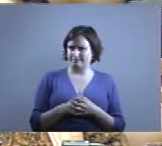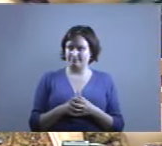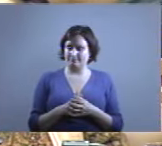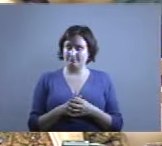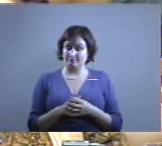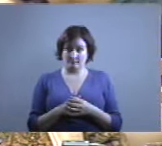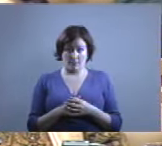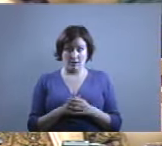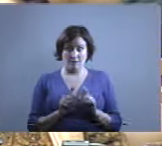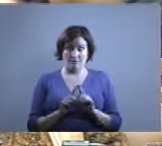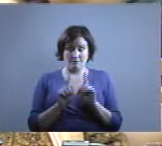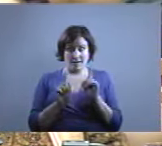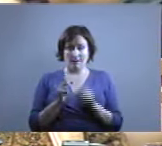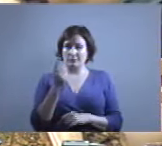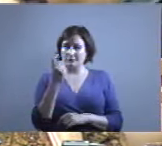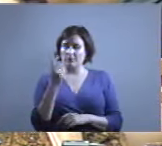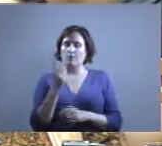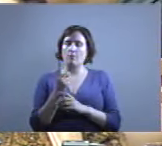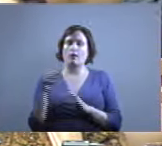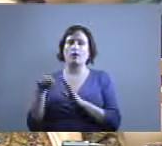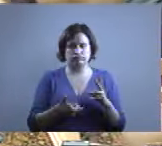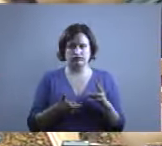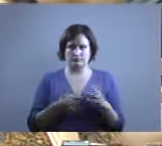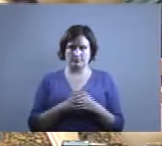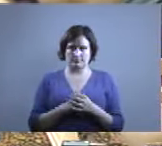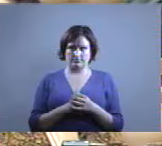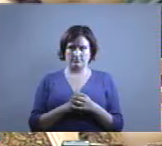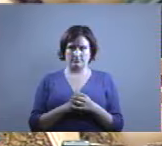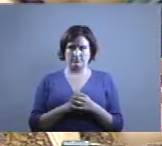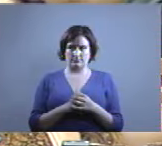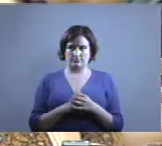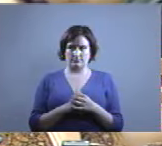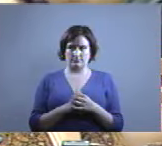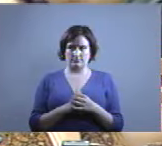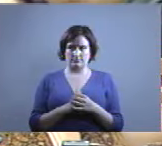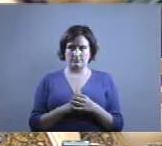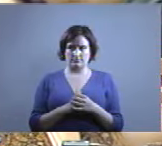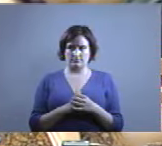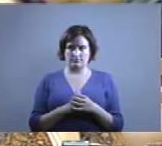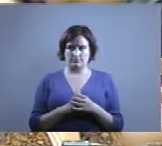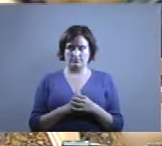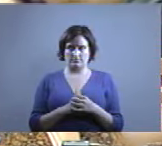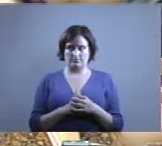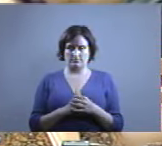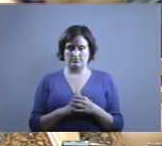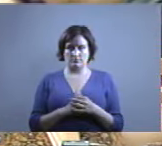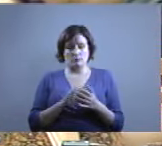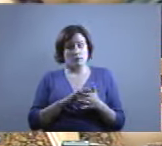campaign. The men to exercise their democratic right,